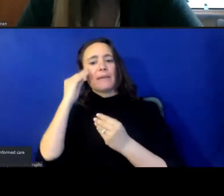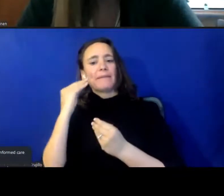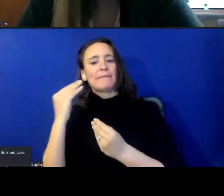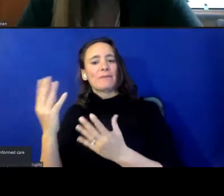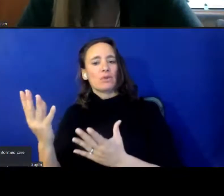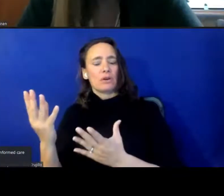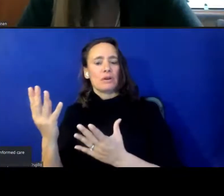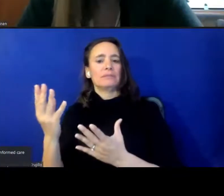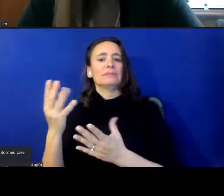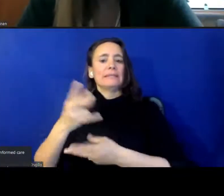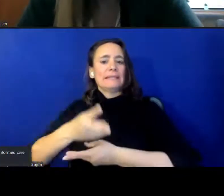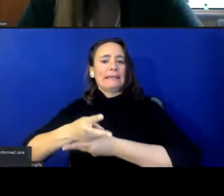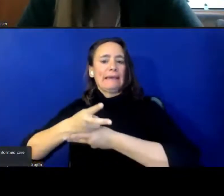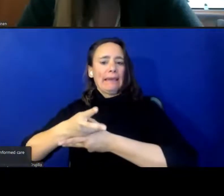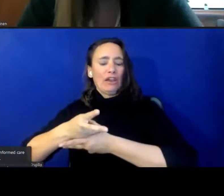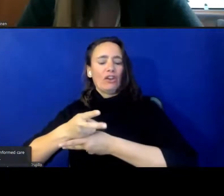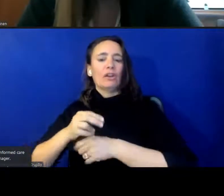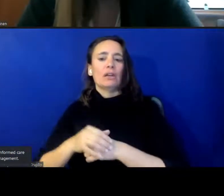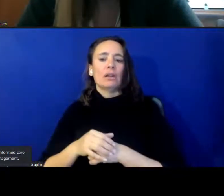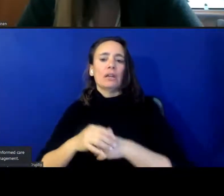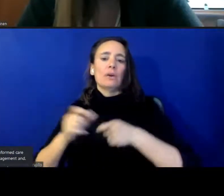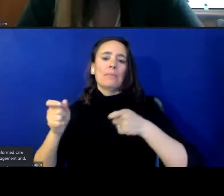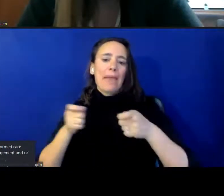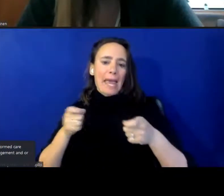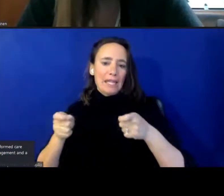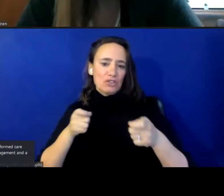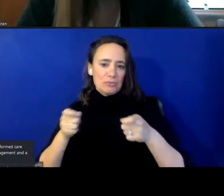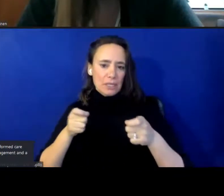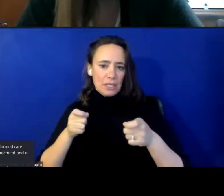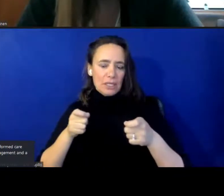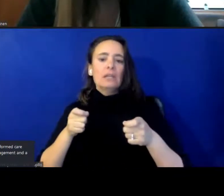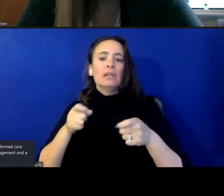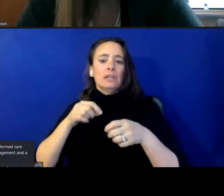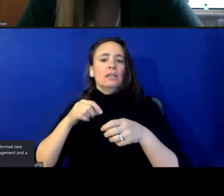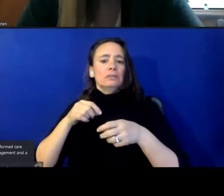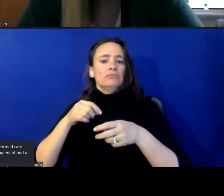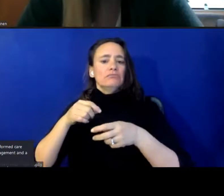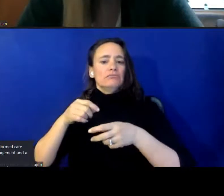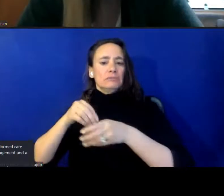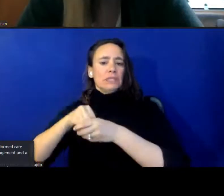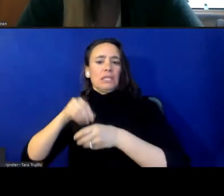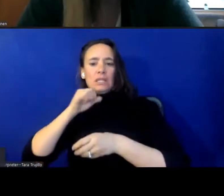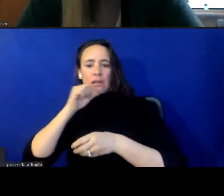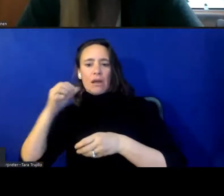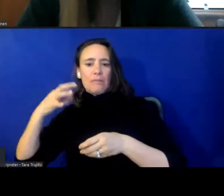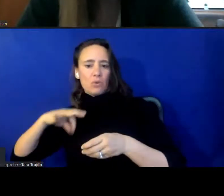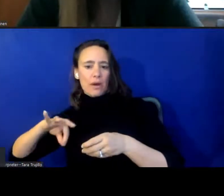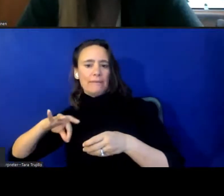trauma-informed, in my case, management in a nonprofit environment, it's a growing